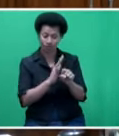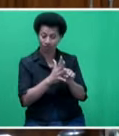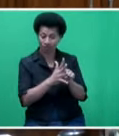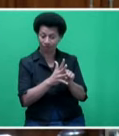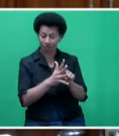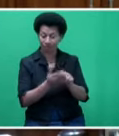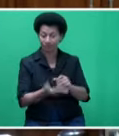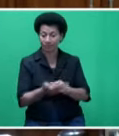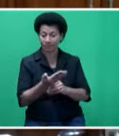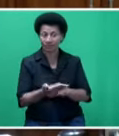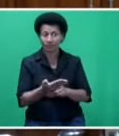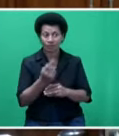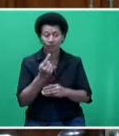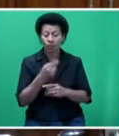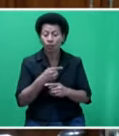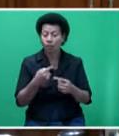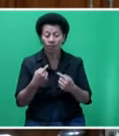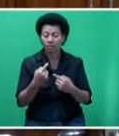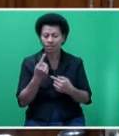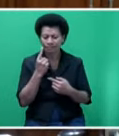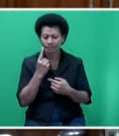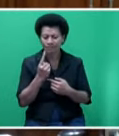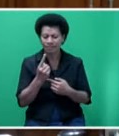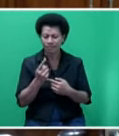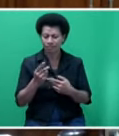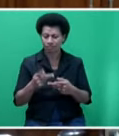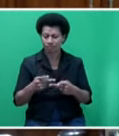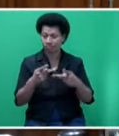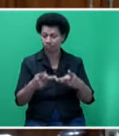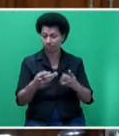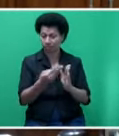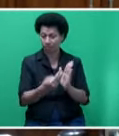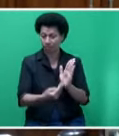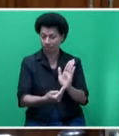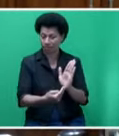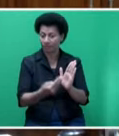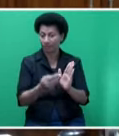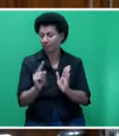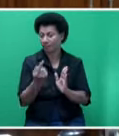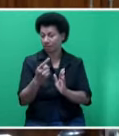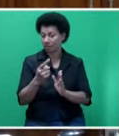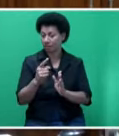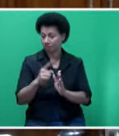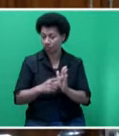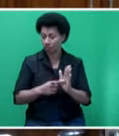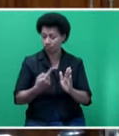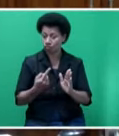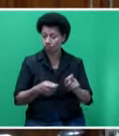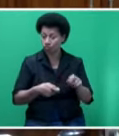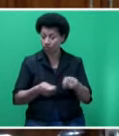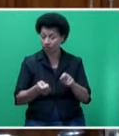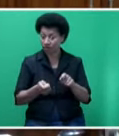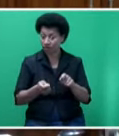sir, we have, as proposed in the bill, that from 1 Jan, all raw materials that is